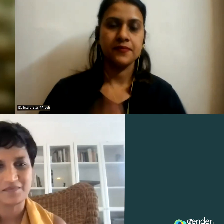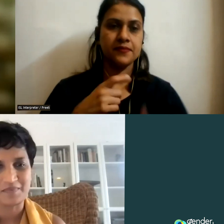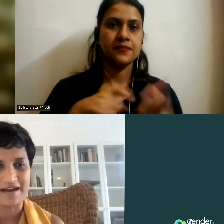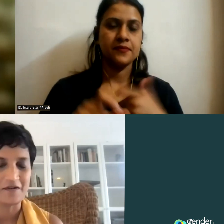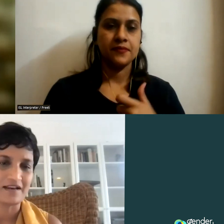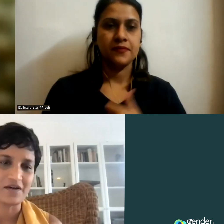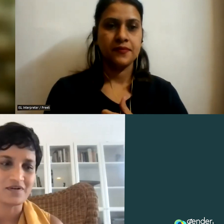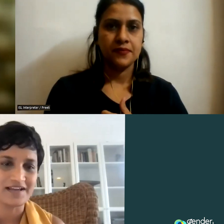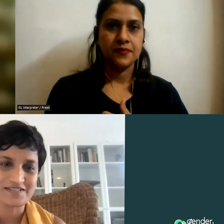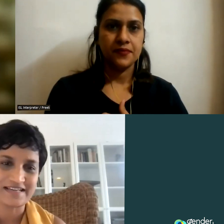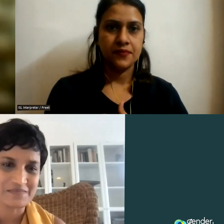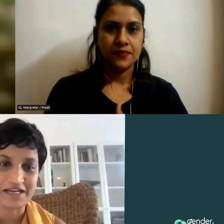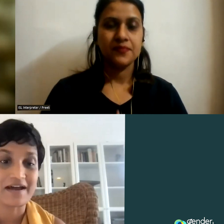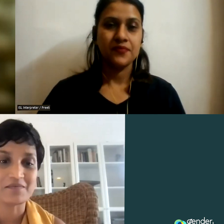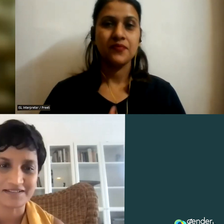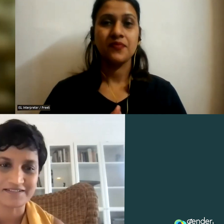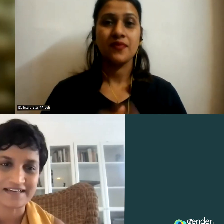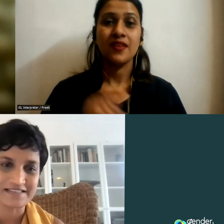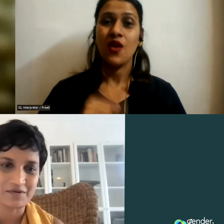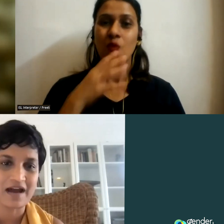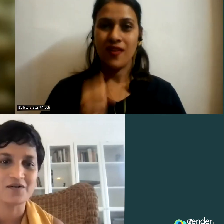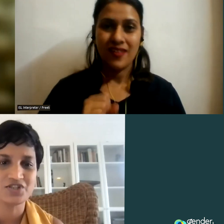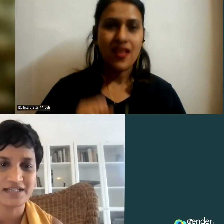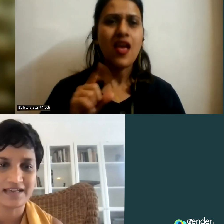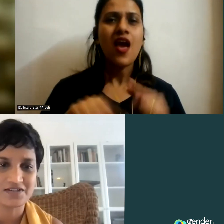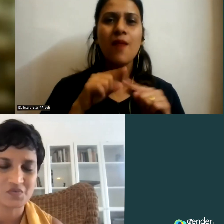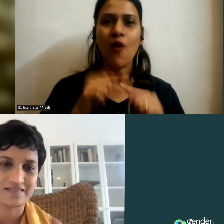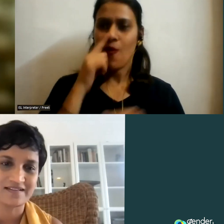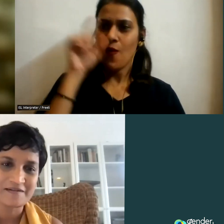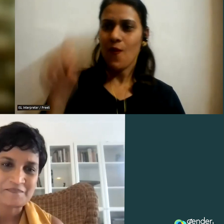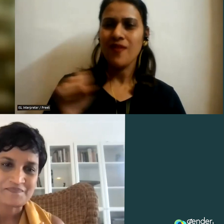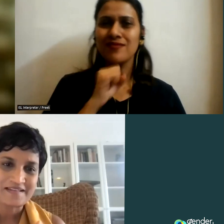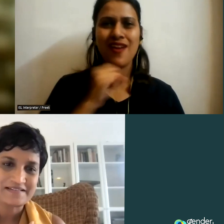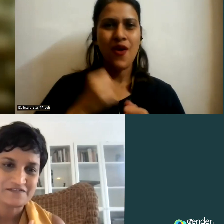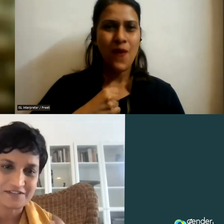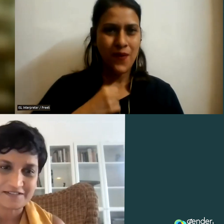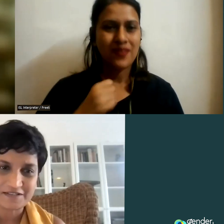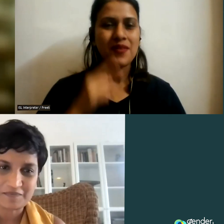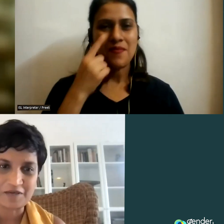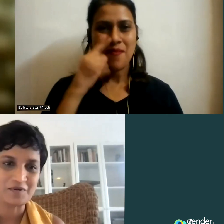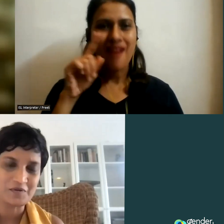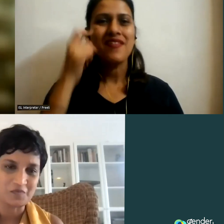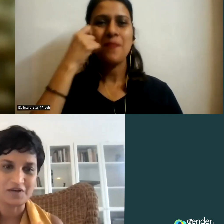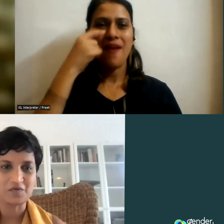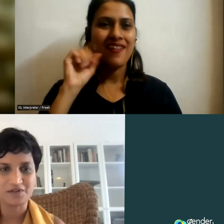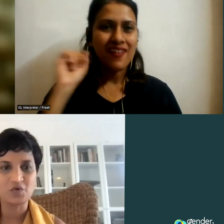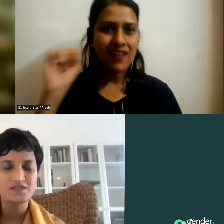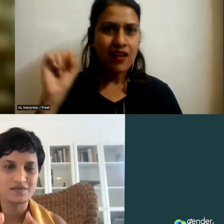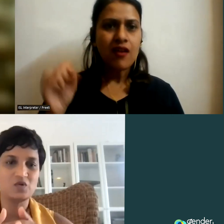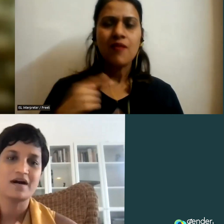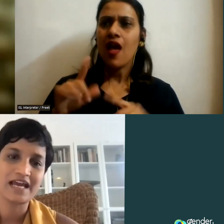reflected behind on. And I would like to say it's my grandmother, right? It's about how she engaged with different people whom,